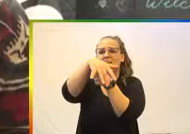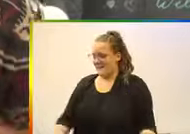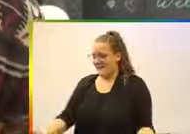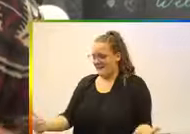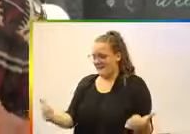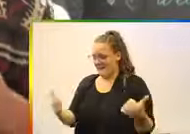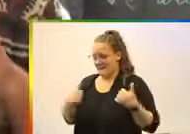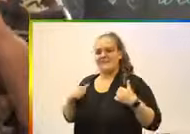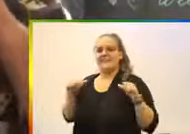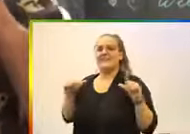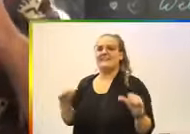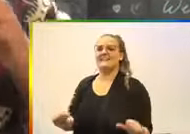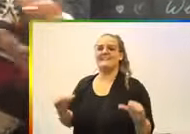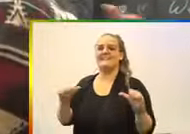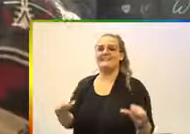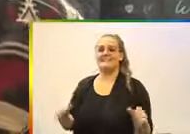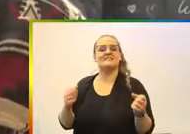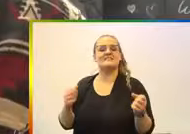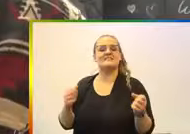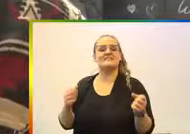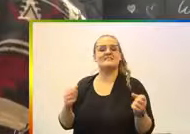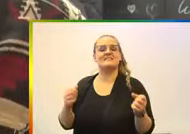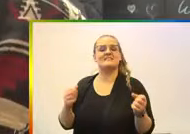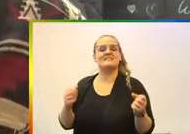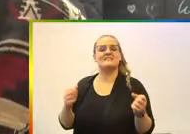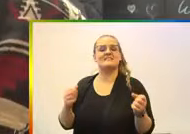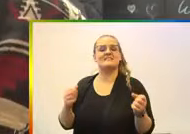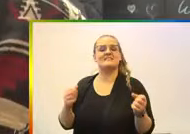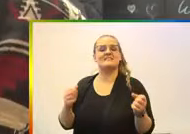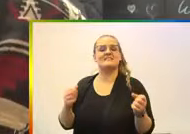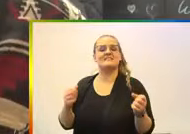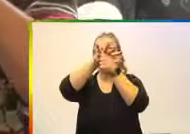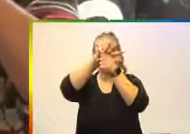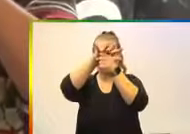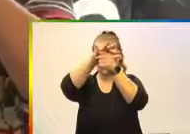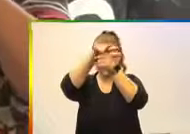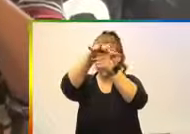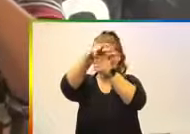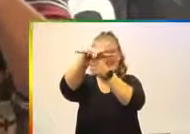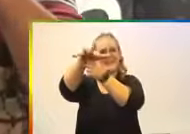Life has infinite